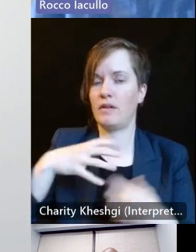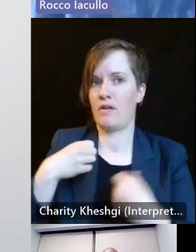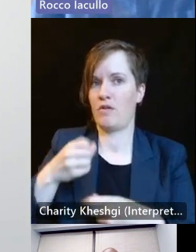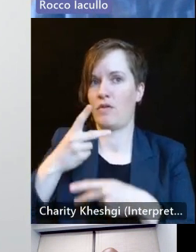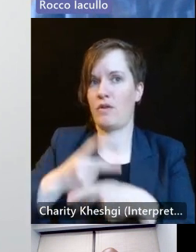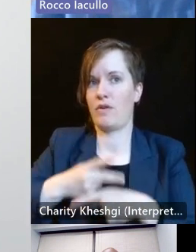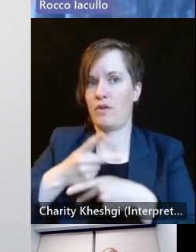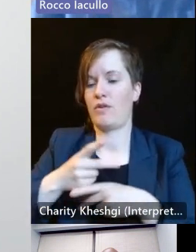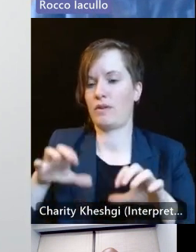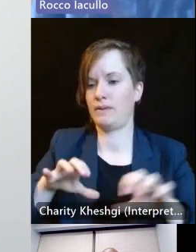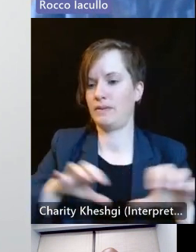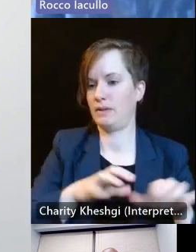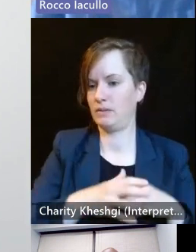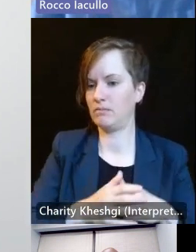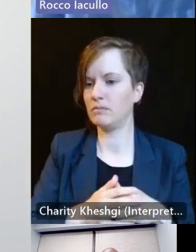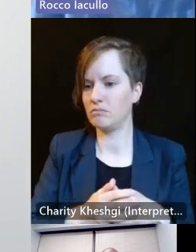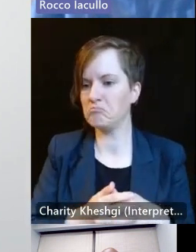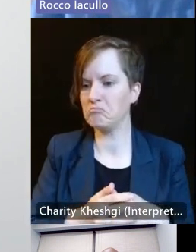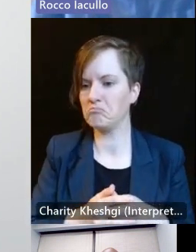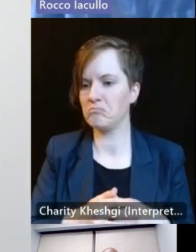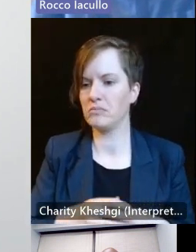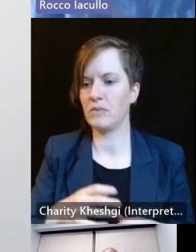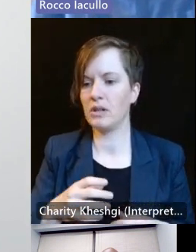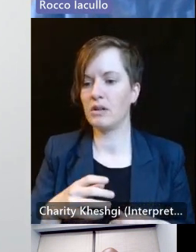the Affordable Care Act